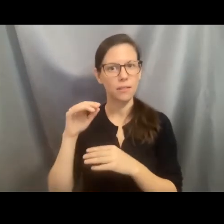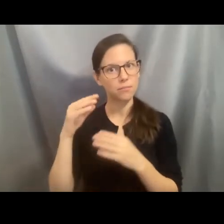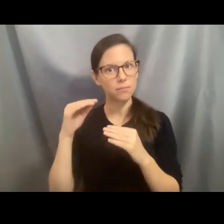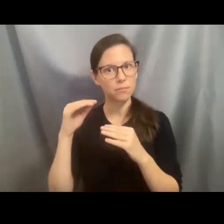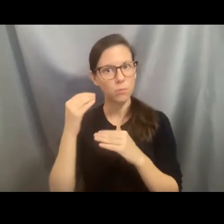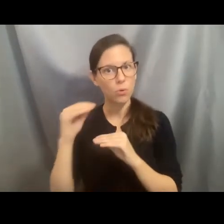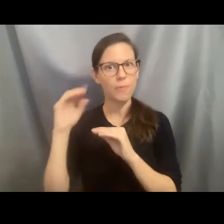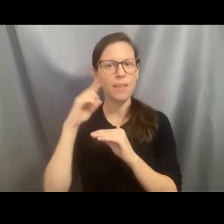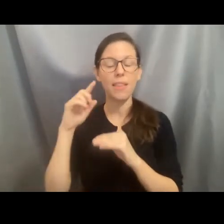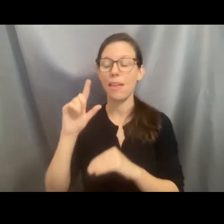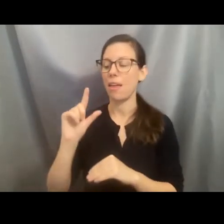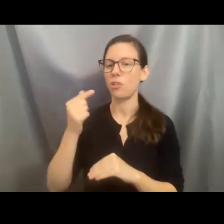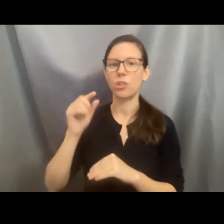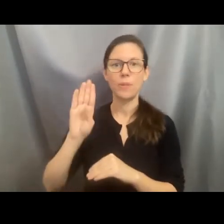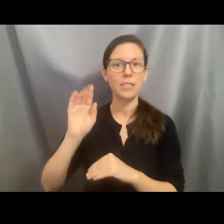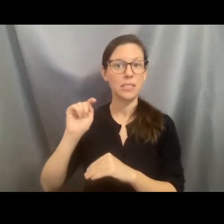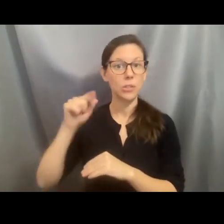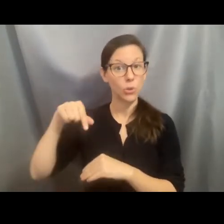much change over, you know,